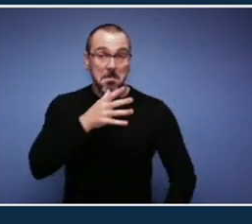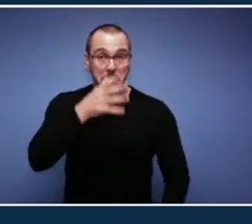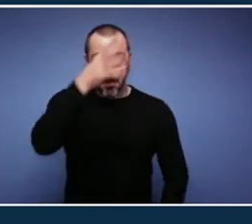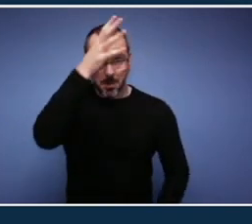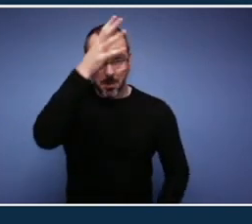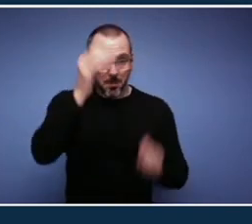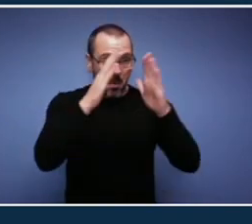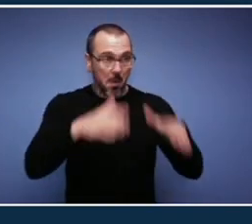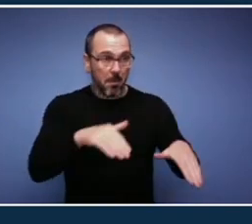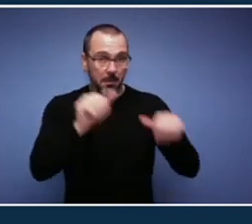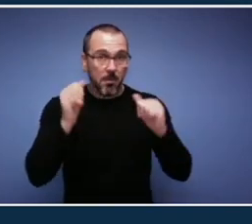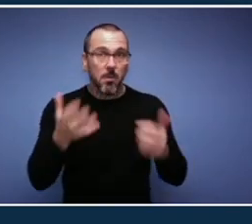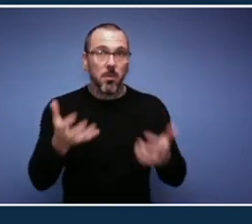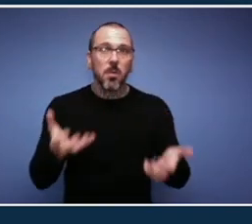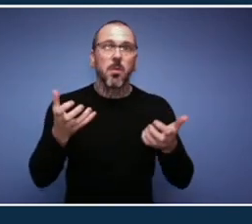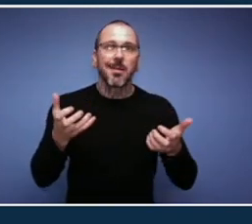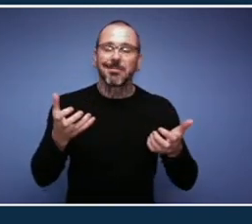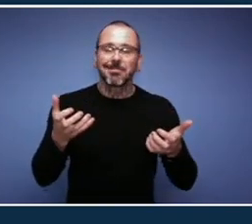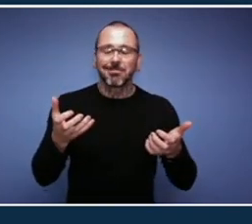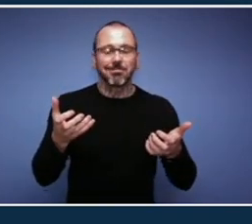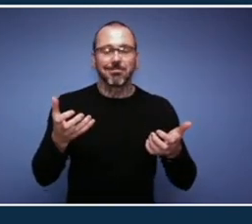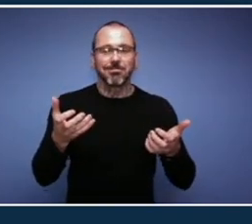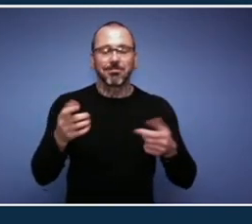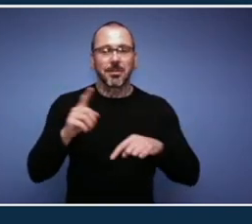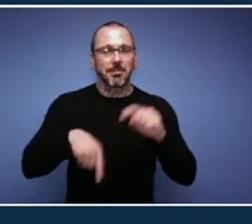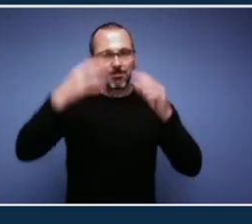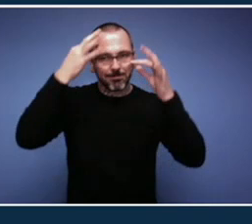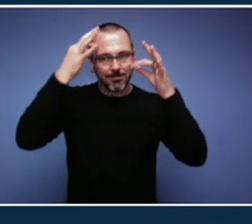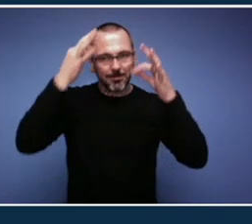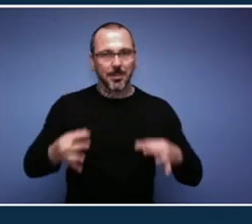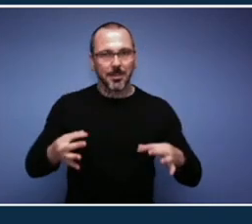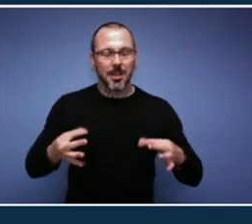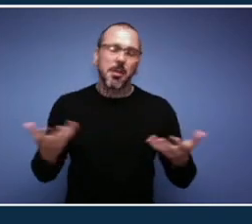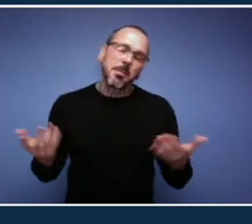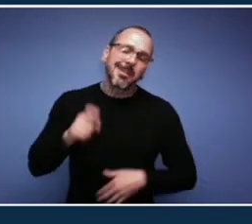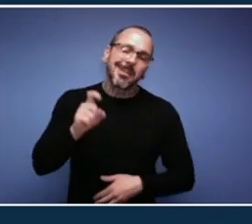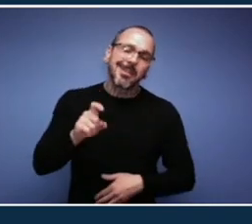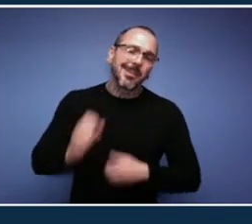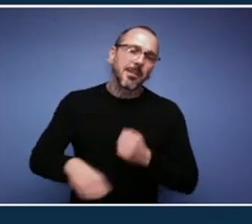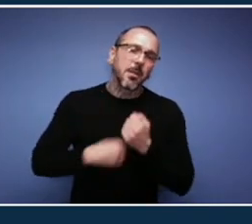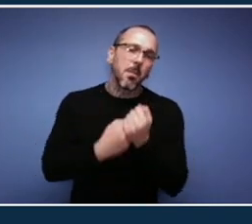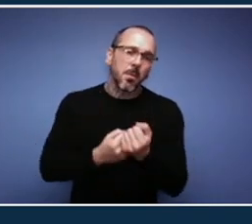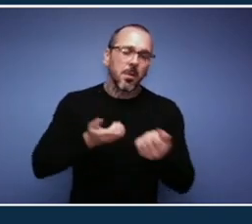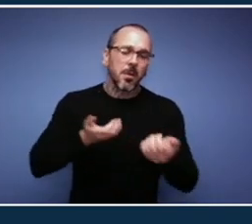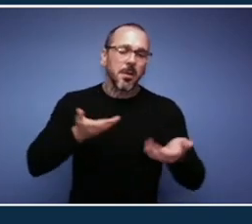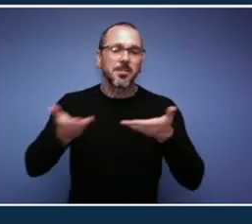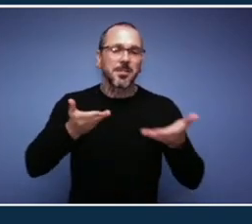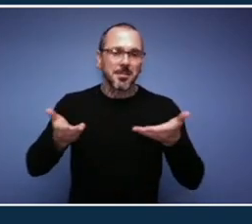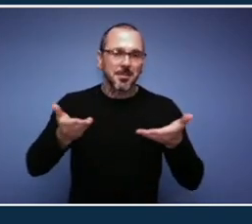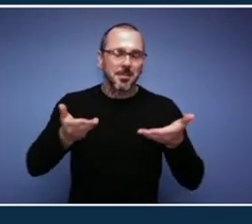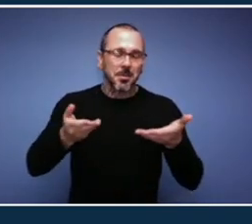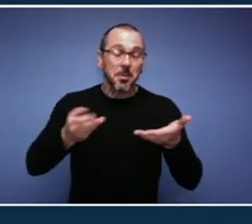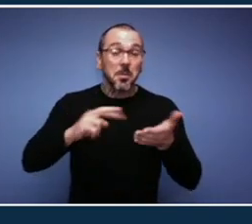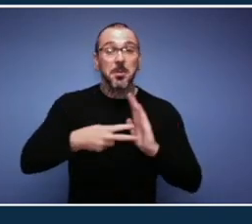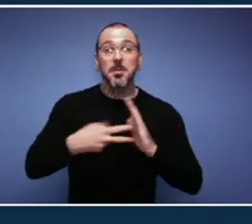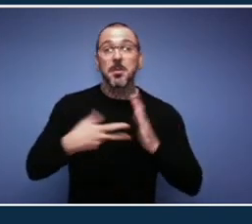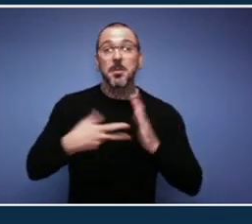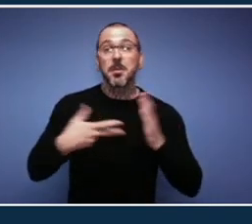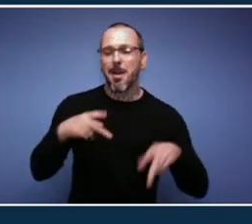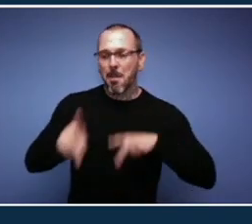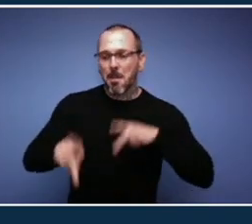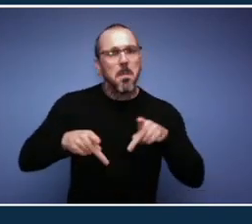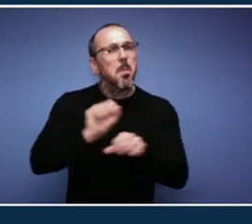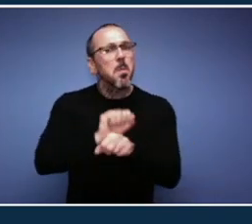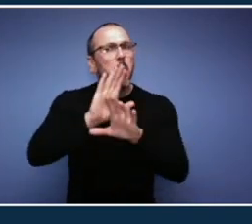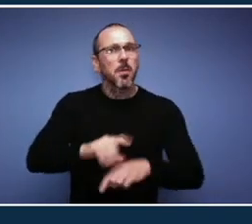She needed social assistance and she needed supports and services, which essentially is she needed people to help her. But she wanted to live in the community, and